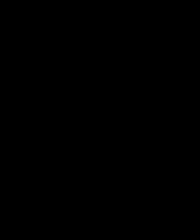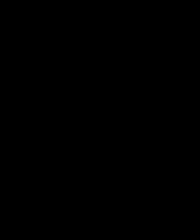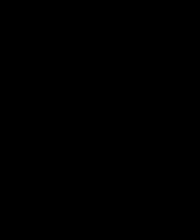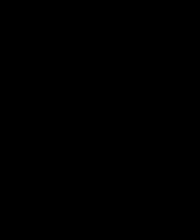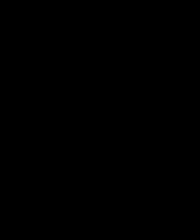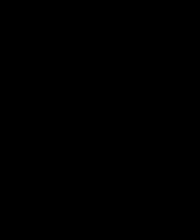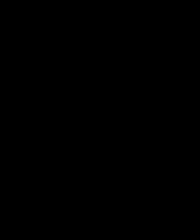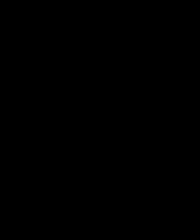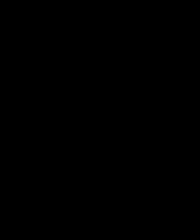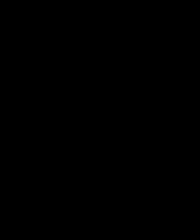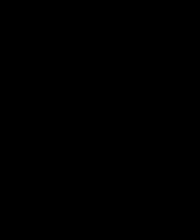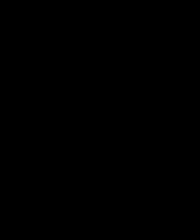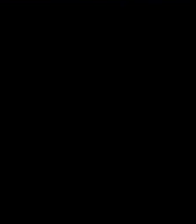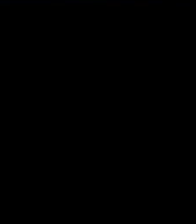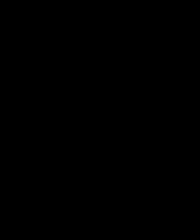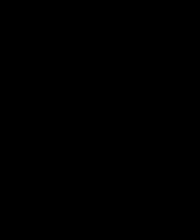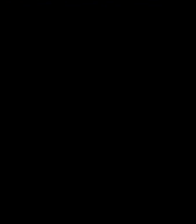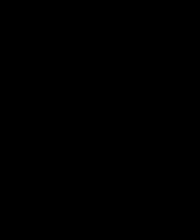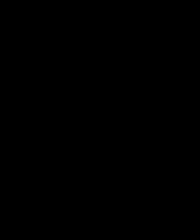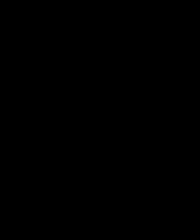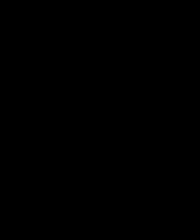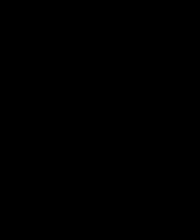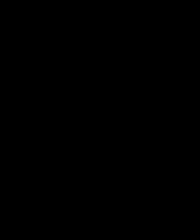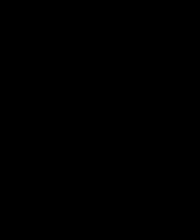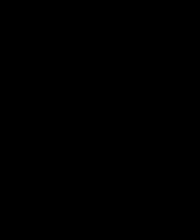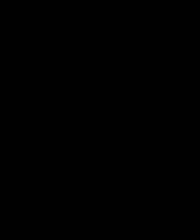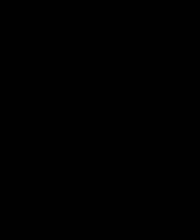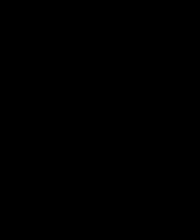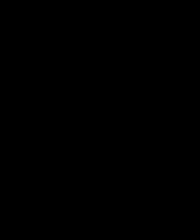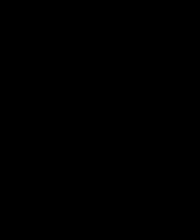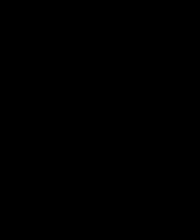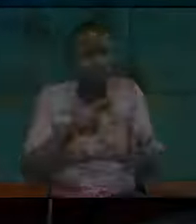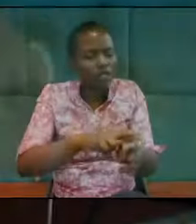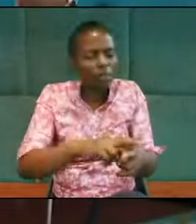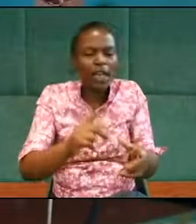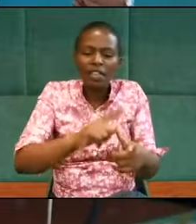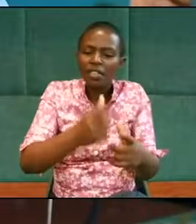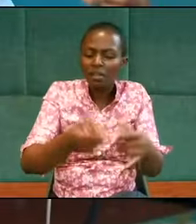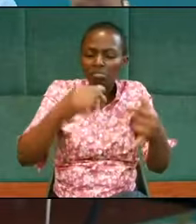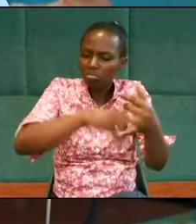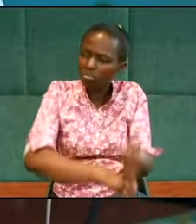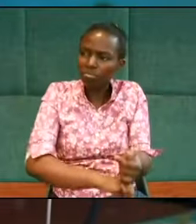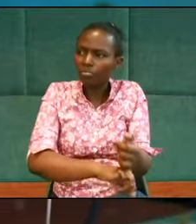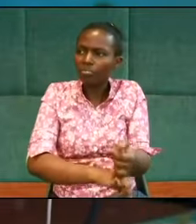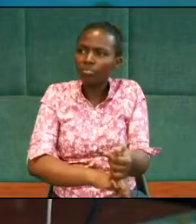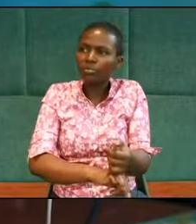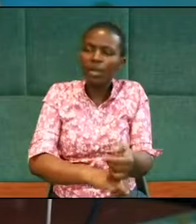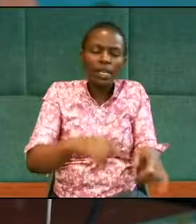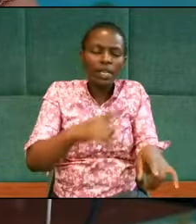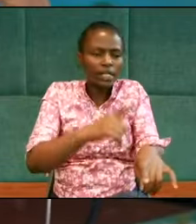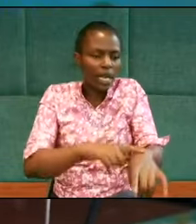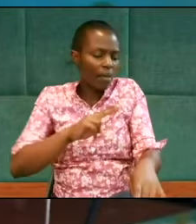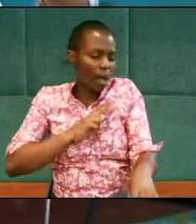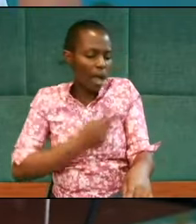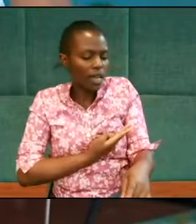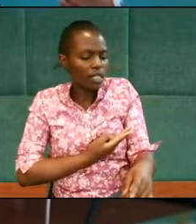concept about dating, courting, and or courtship and marriage, while we instead welcome and